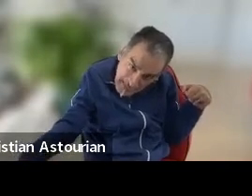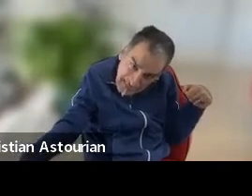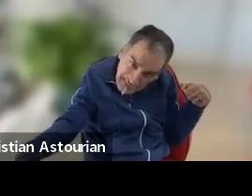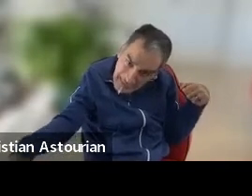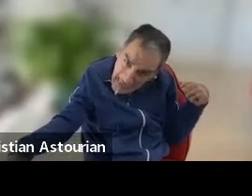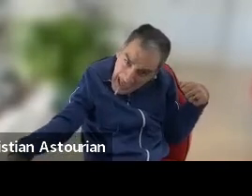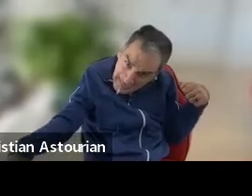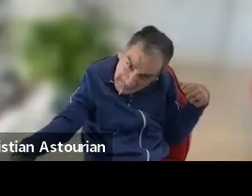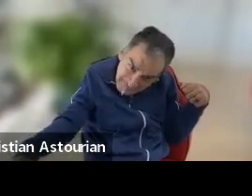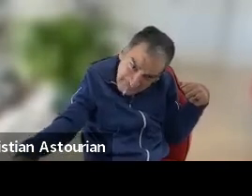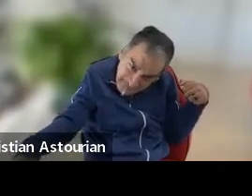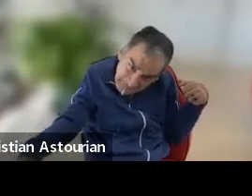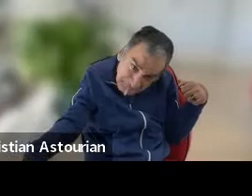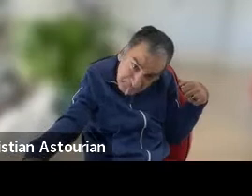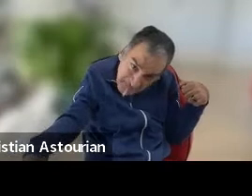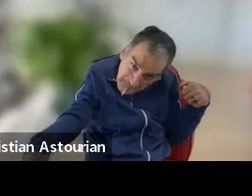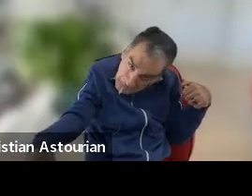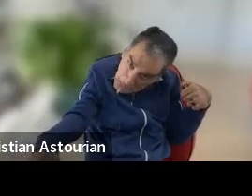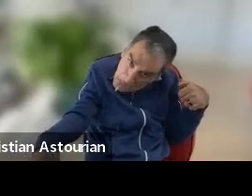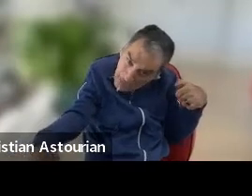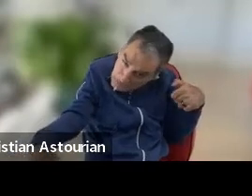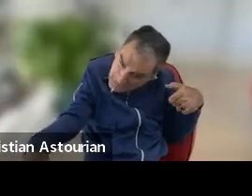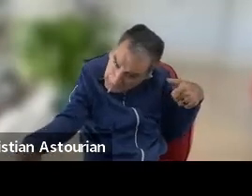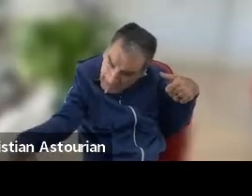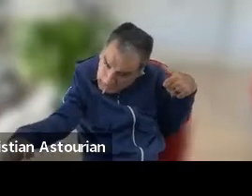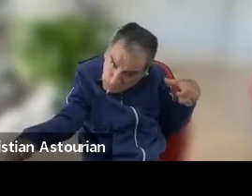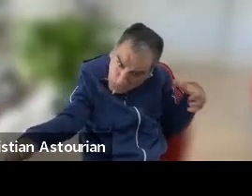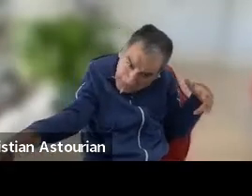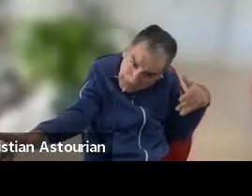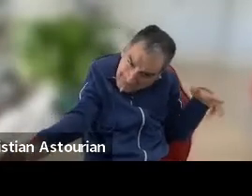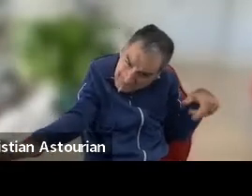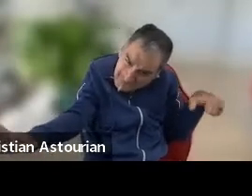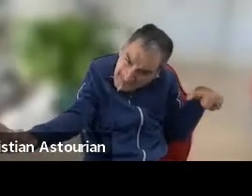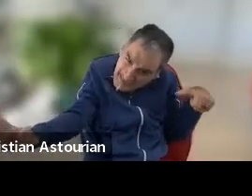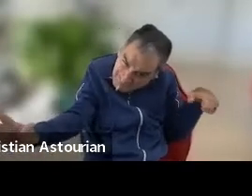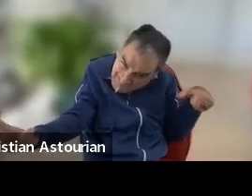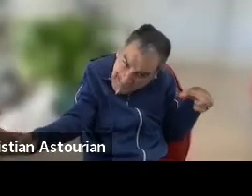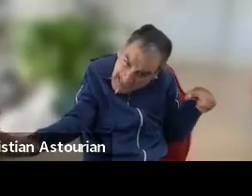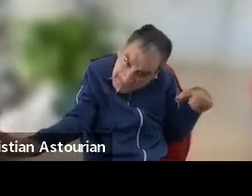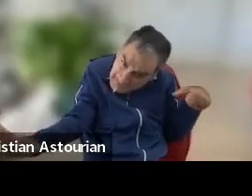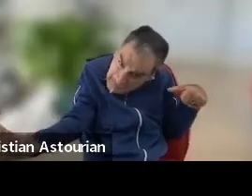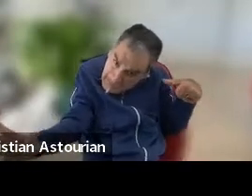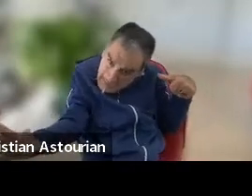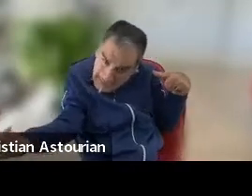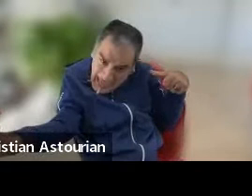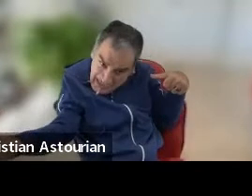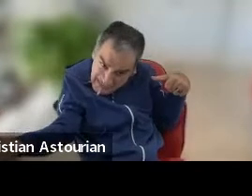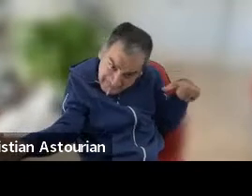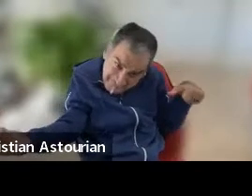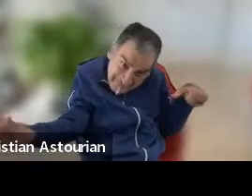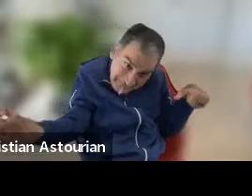normal life. Well, to get back to normal in the everyday